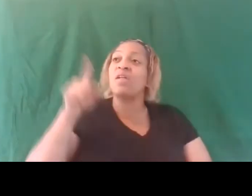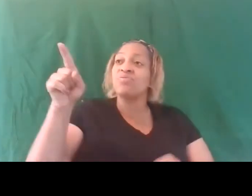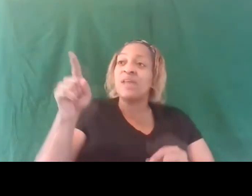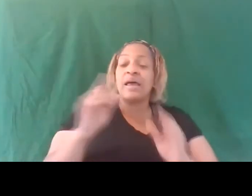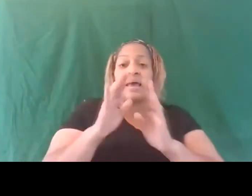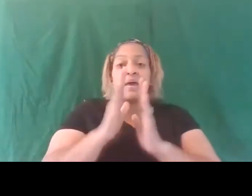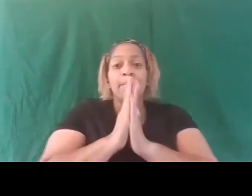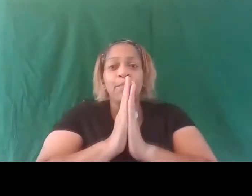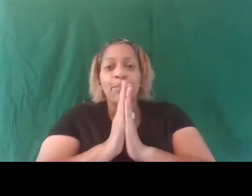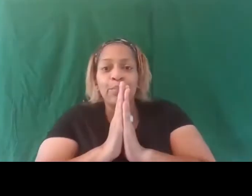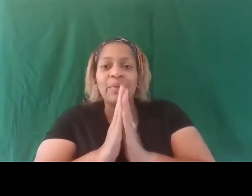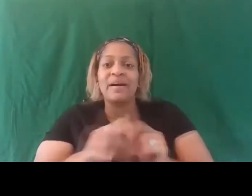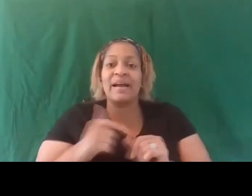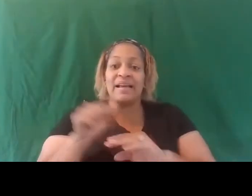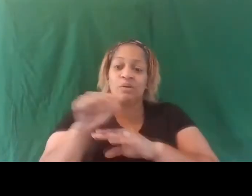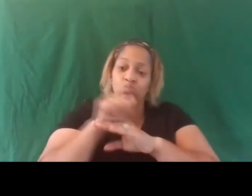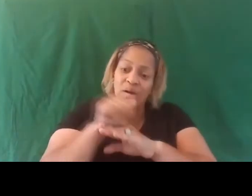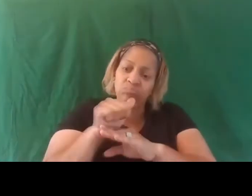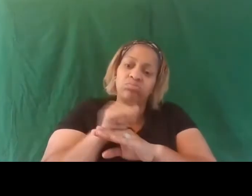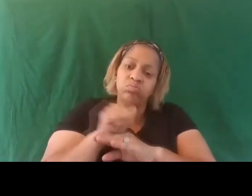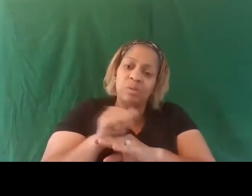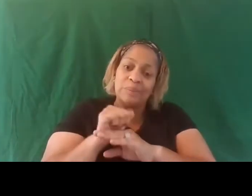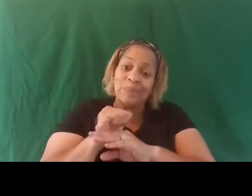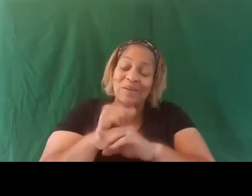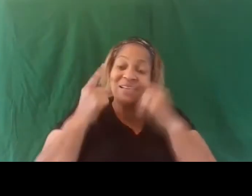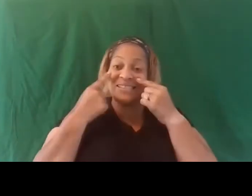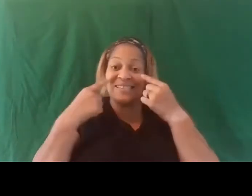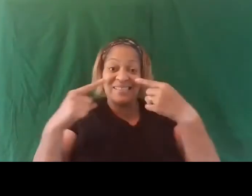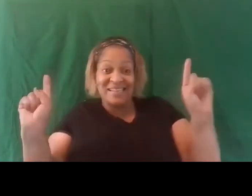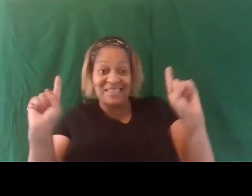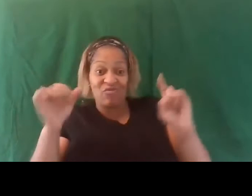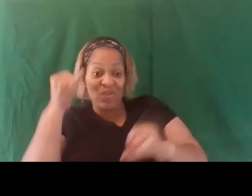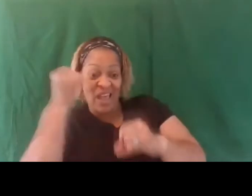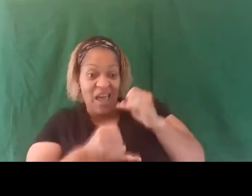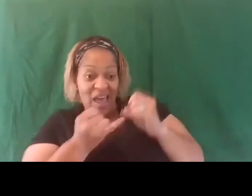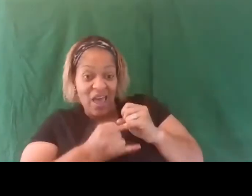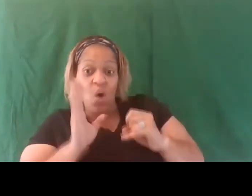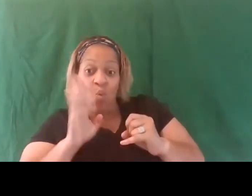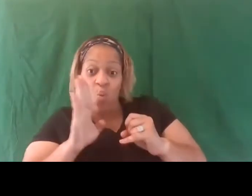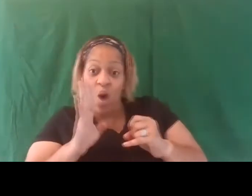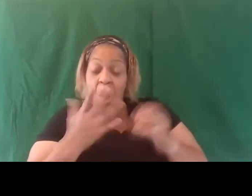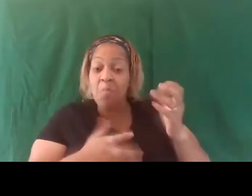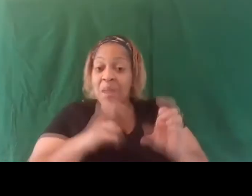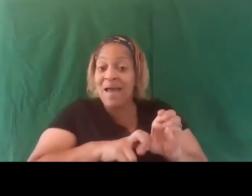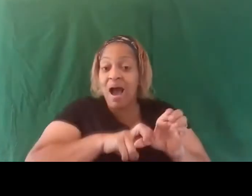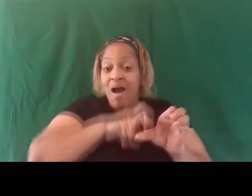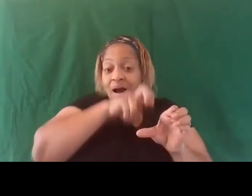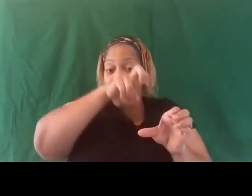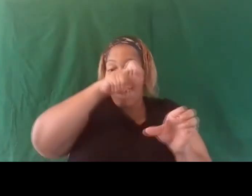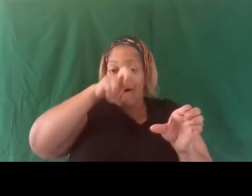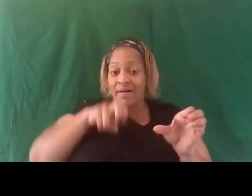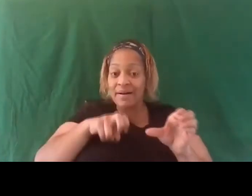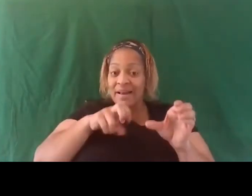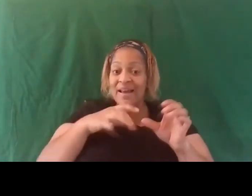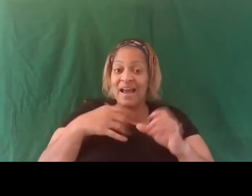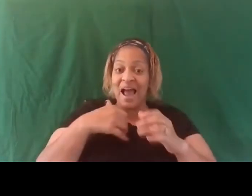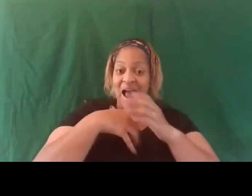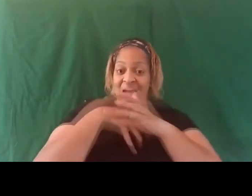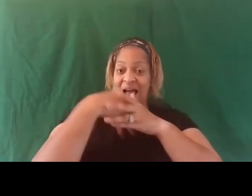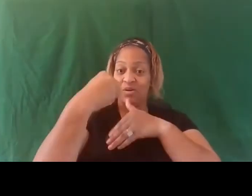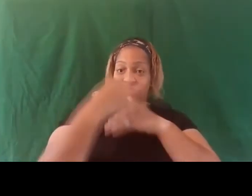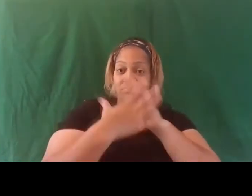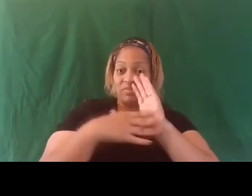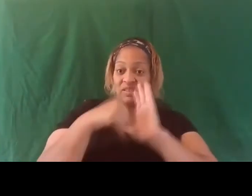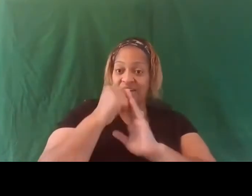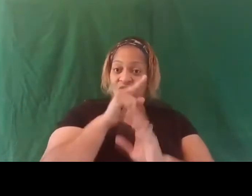the practice will achieve what you desire, would you be willing to step out of your comfort zone and traverse all 10,000